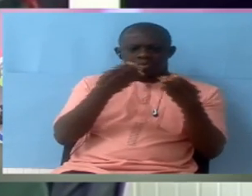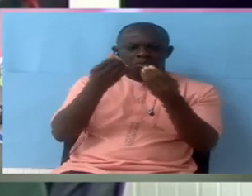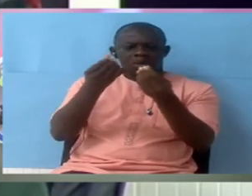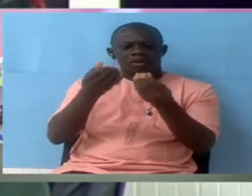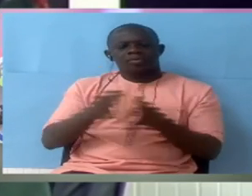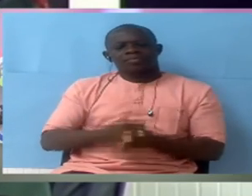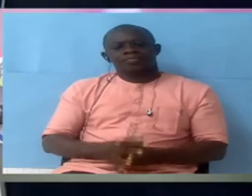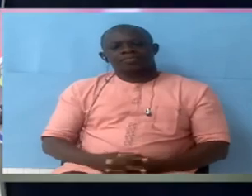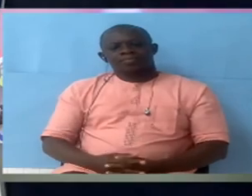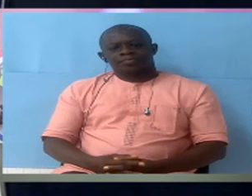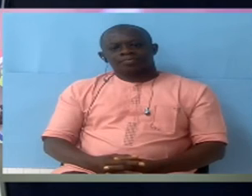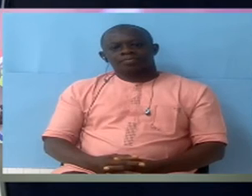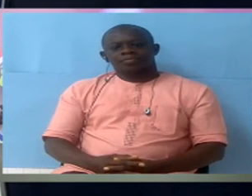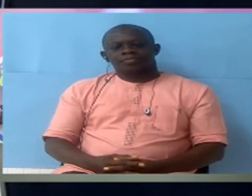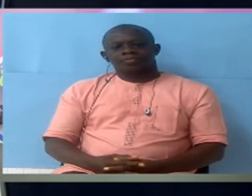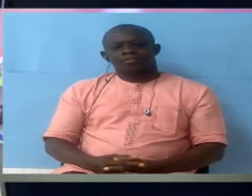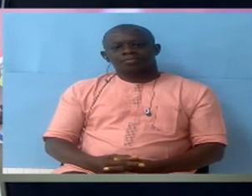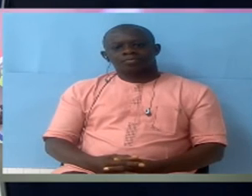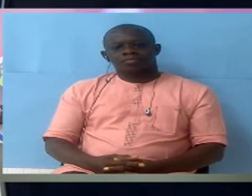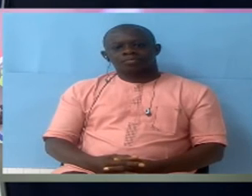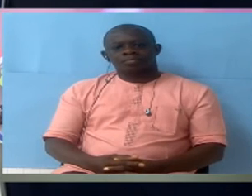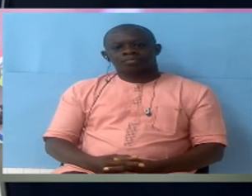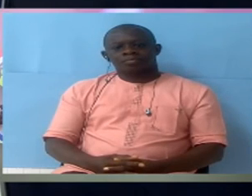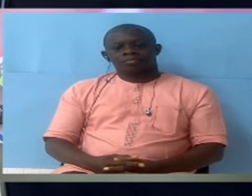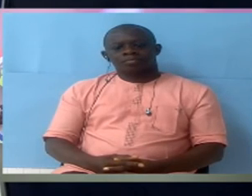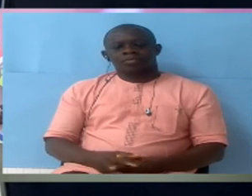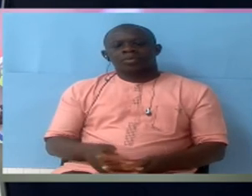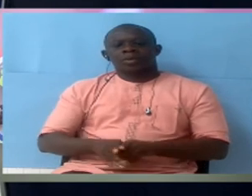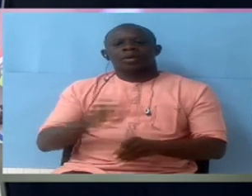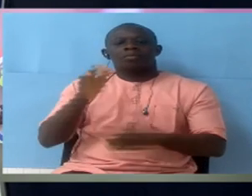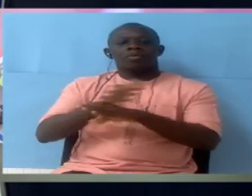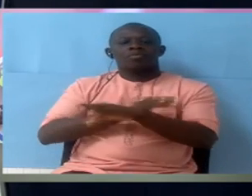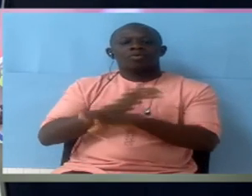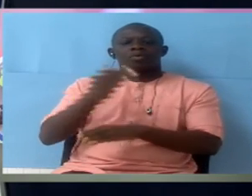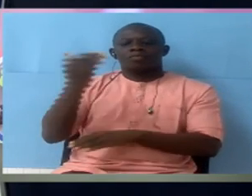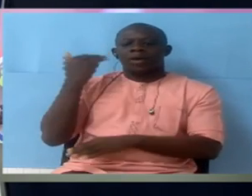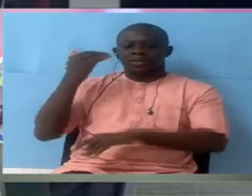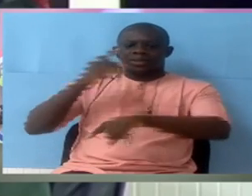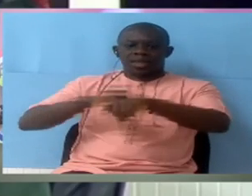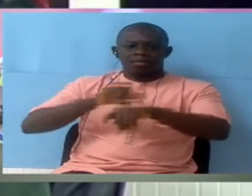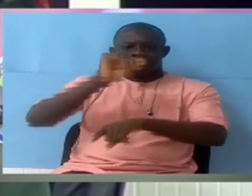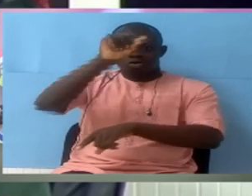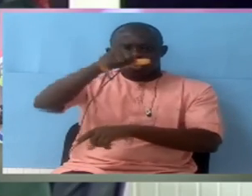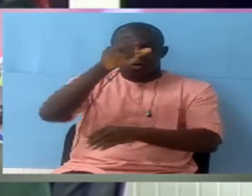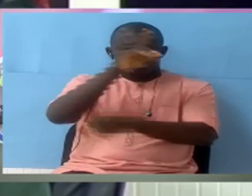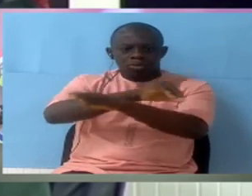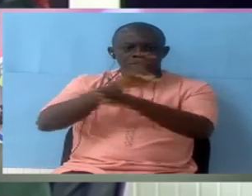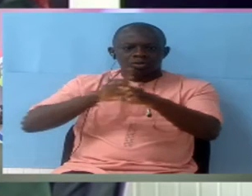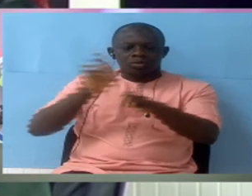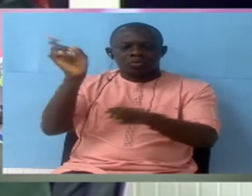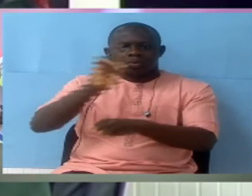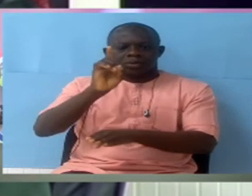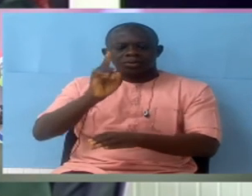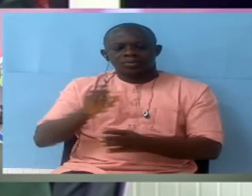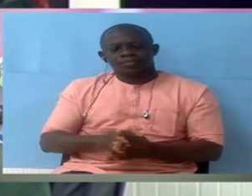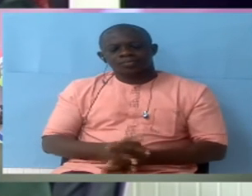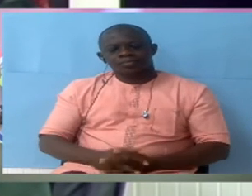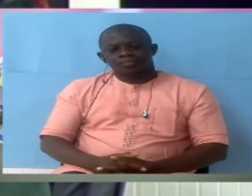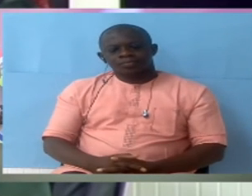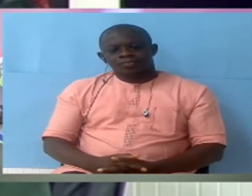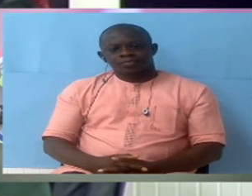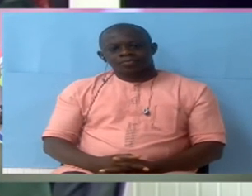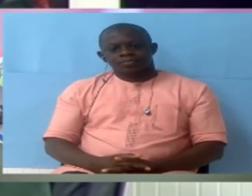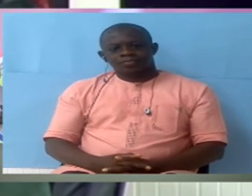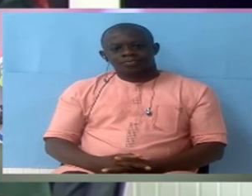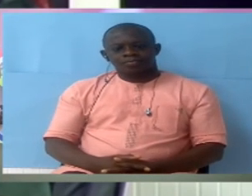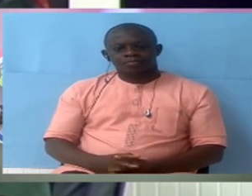walé. Then he at that time what was your position? Time waxtu bobu ban place